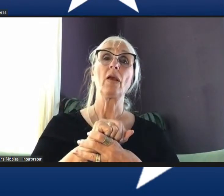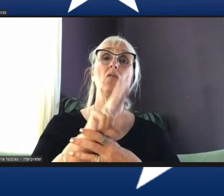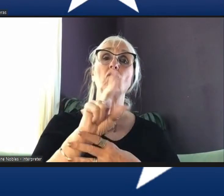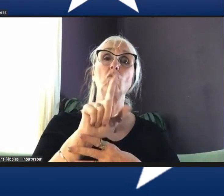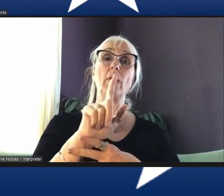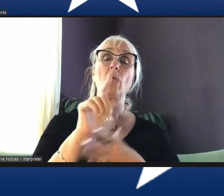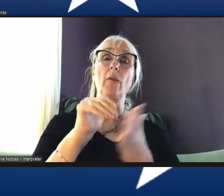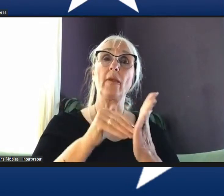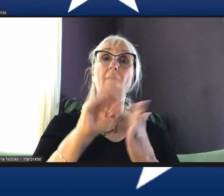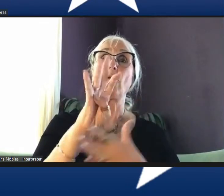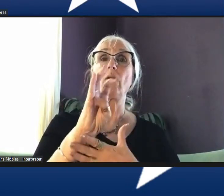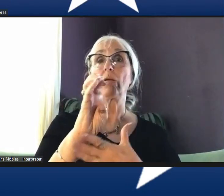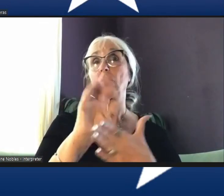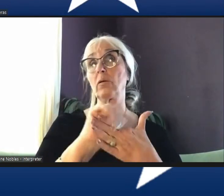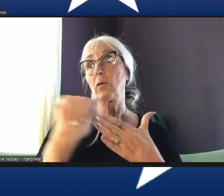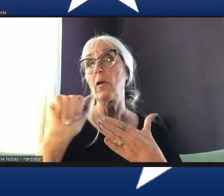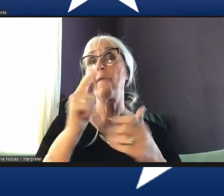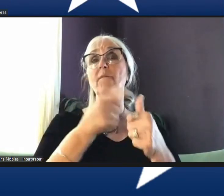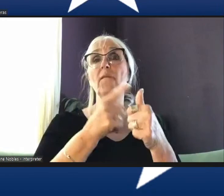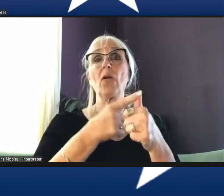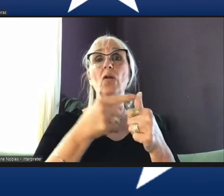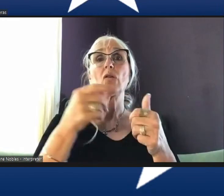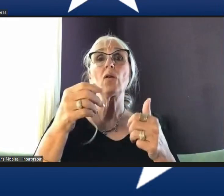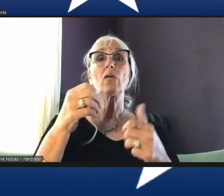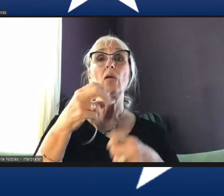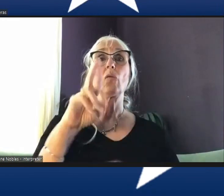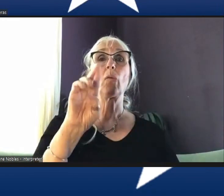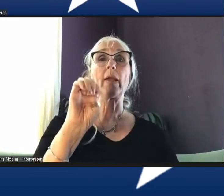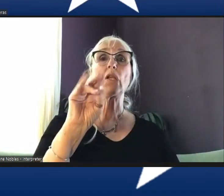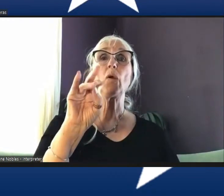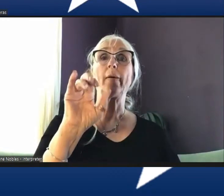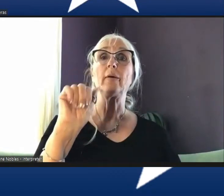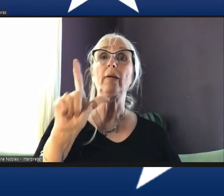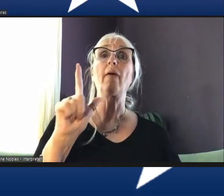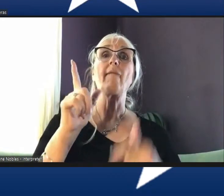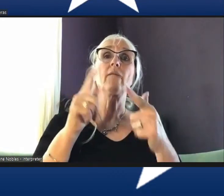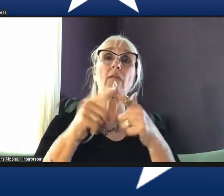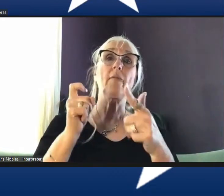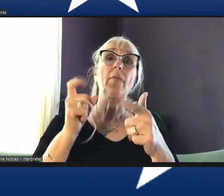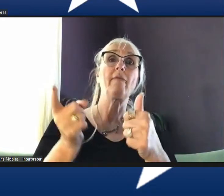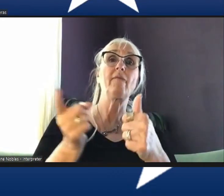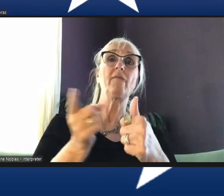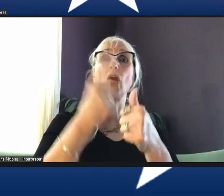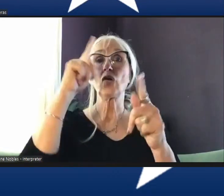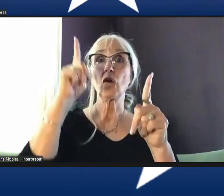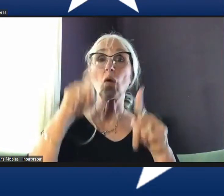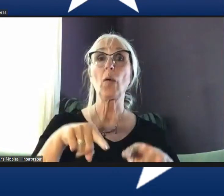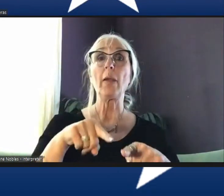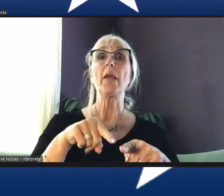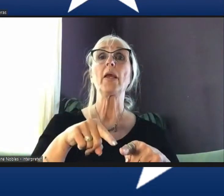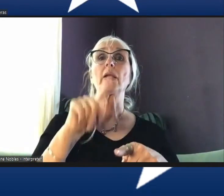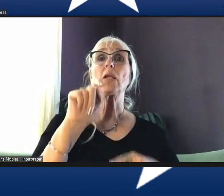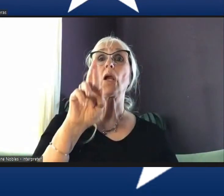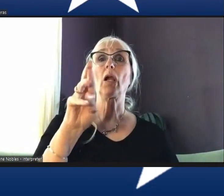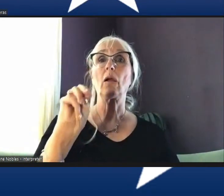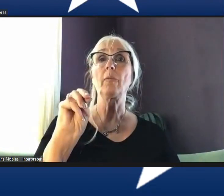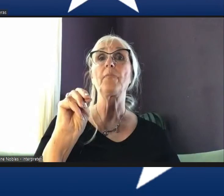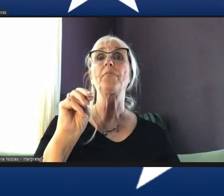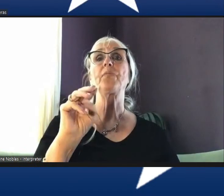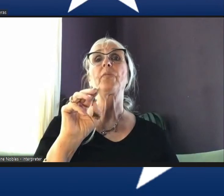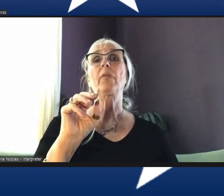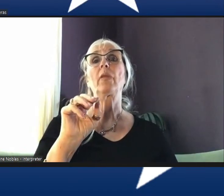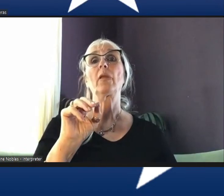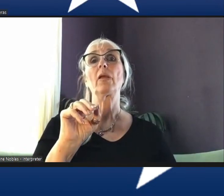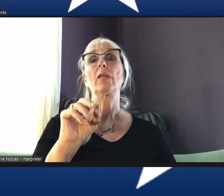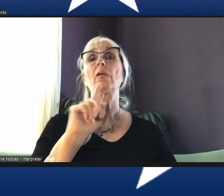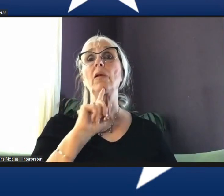$21,400. For their first renewal, they are coming out of their original agreement term. There was a slight increase.